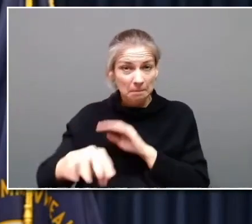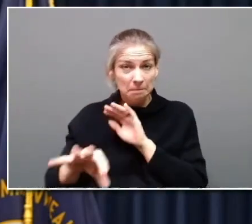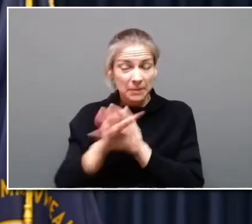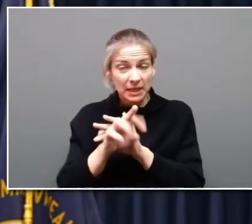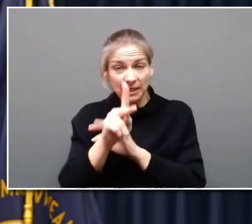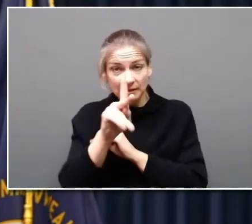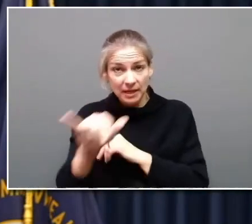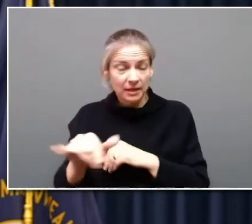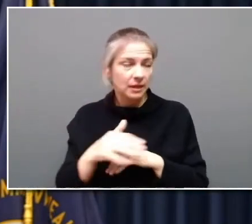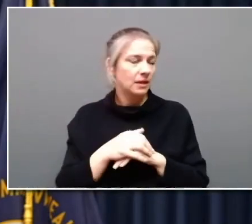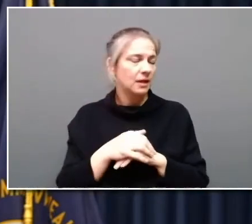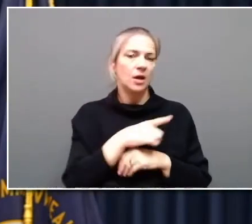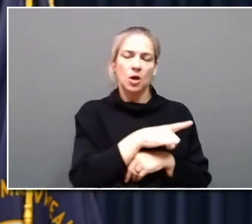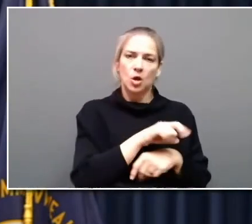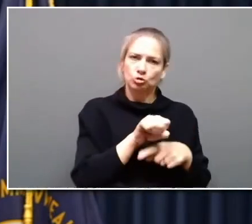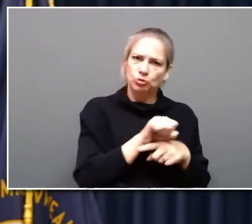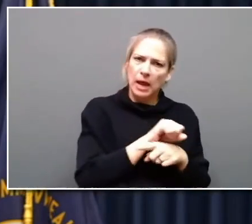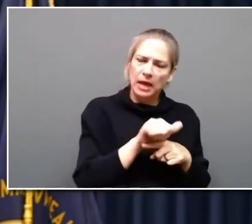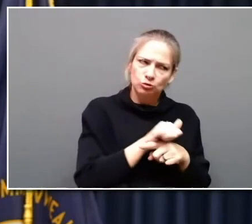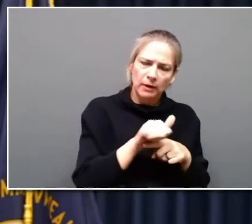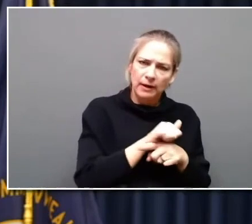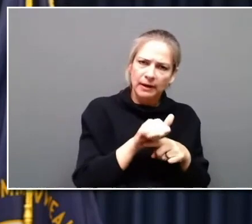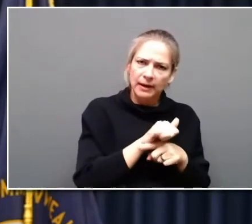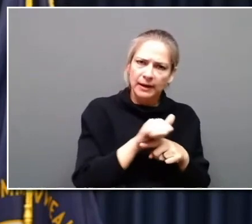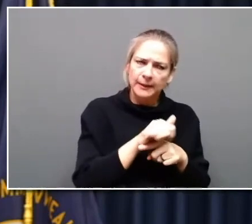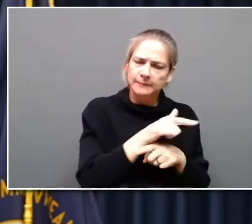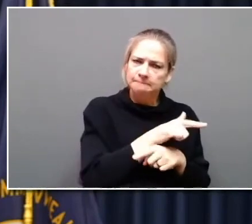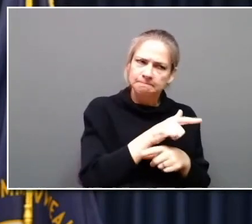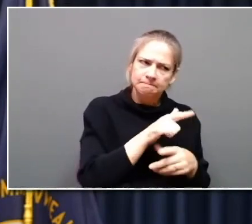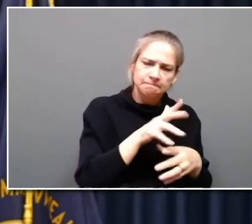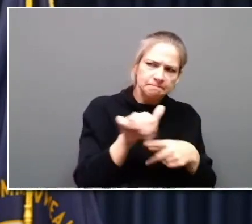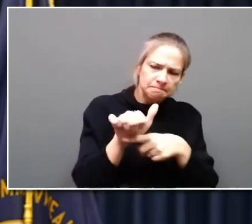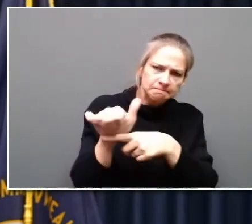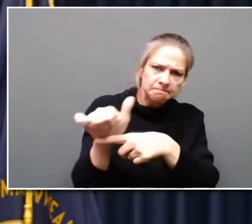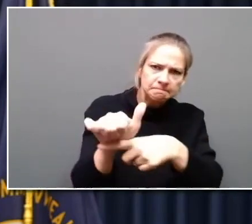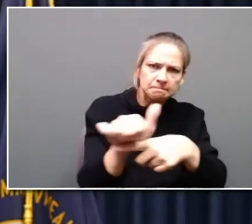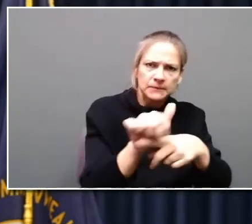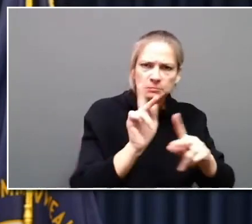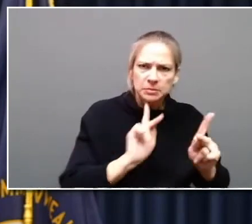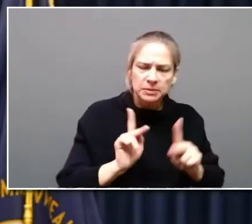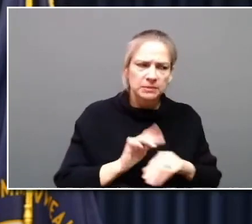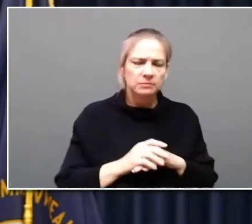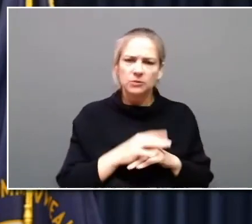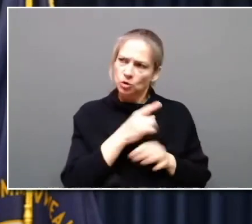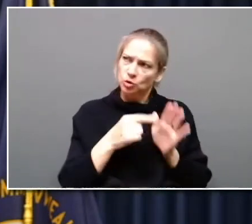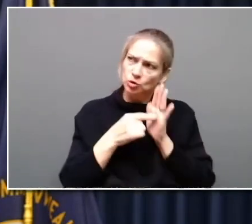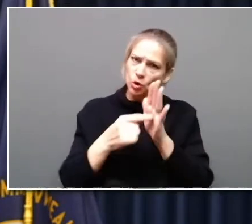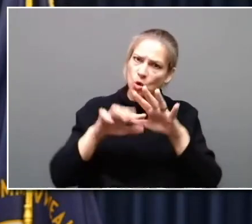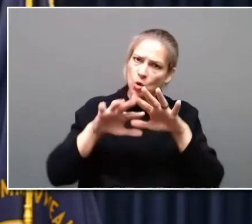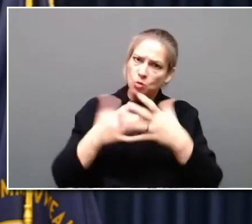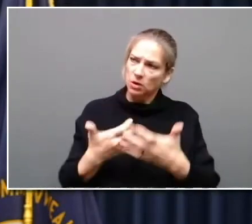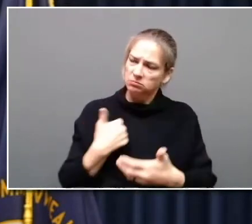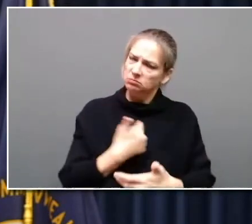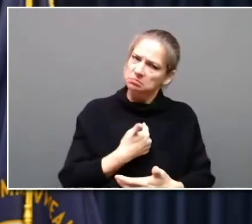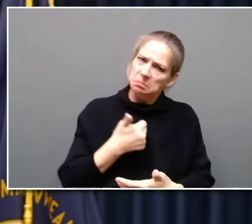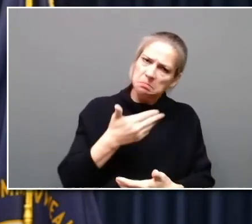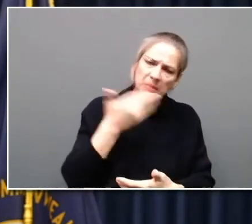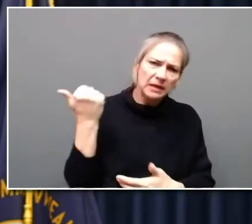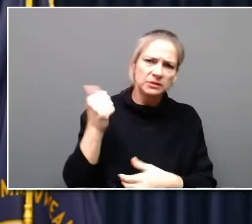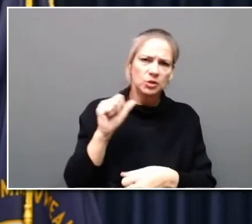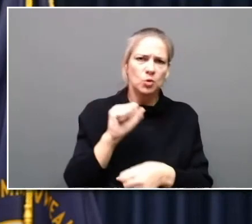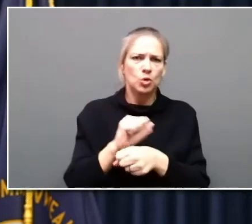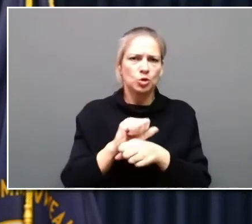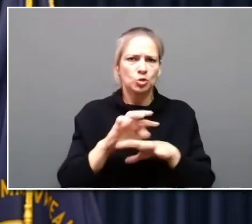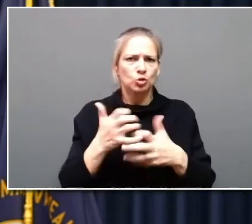workforce training initiatives and how they are working to continue to show the world we have the best workforce out there, but also by